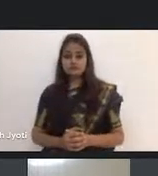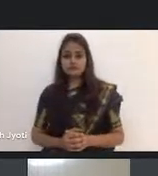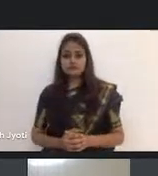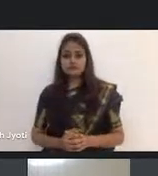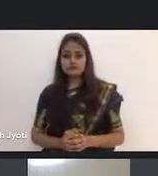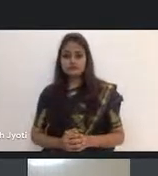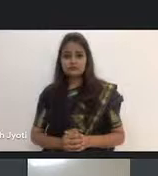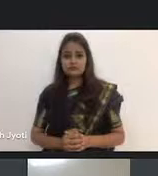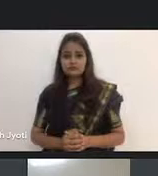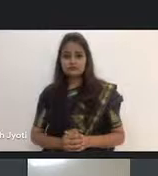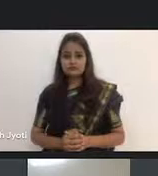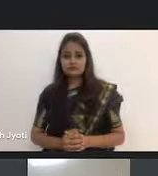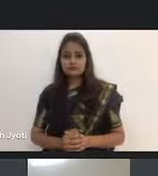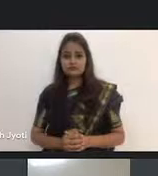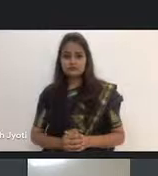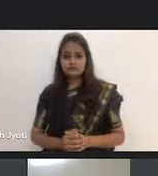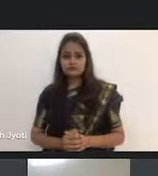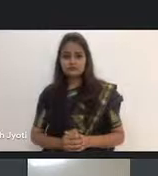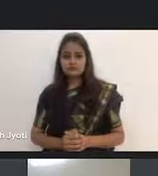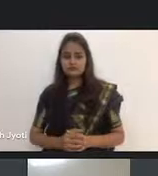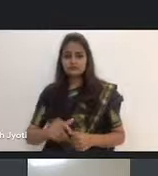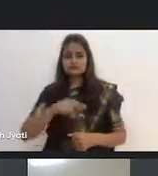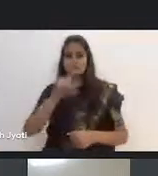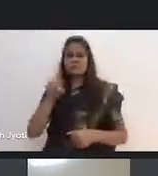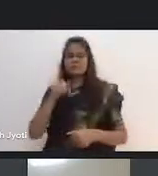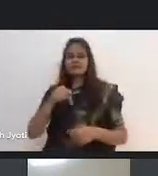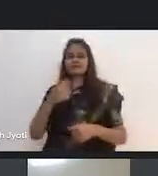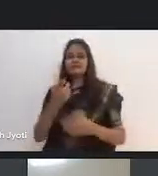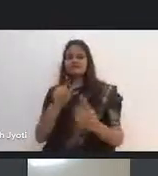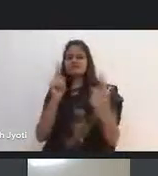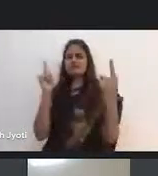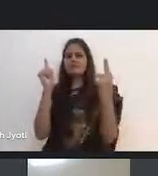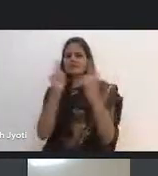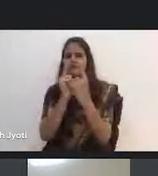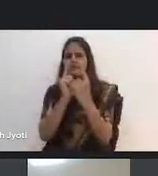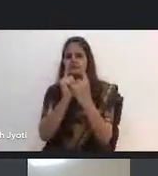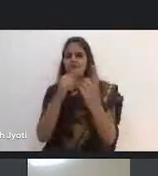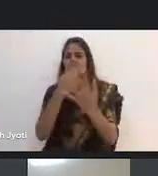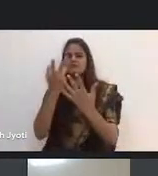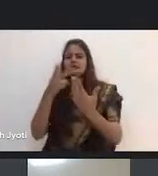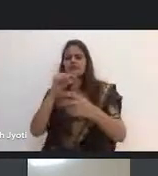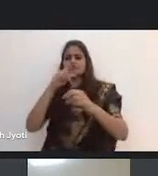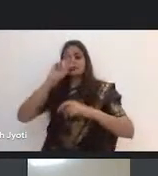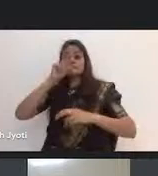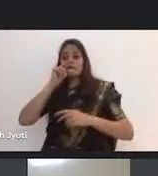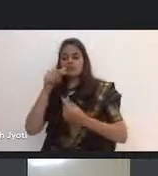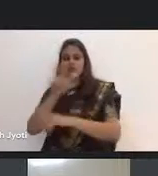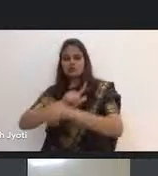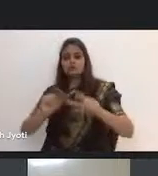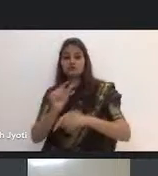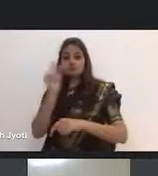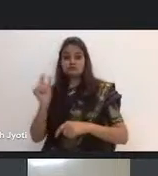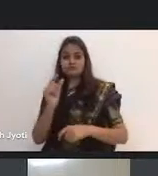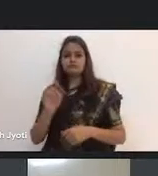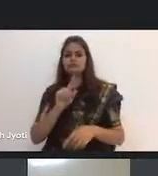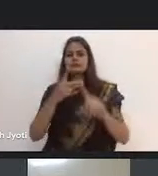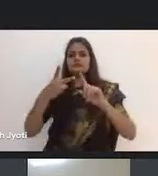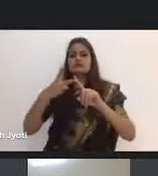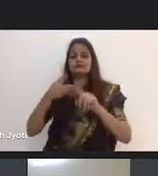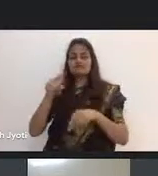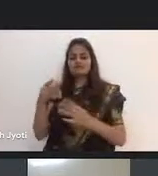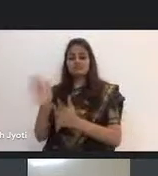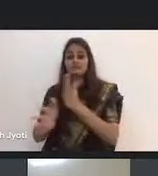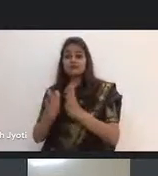necessarily match one-to-one with any given spoken language. Sign languages tend to have very